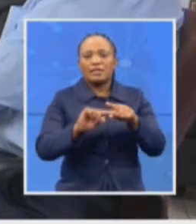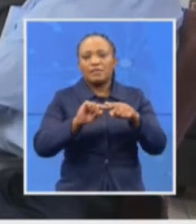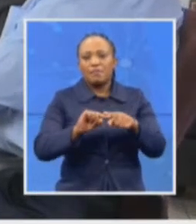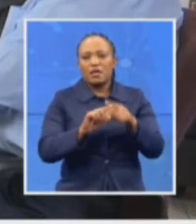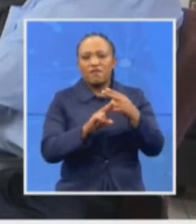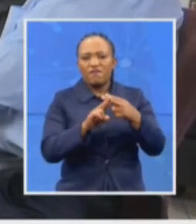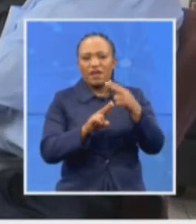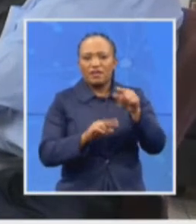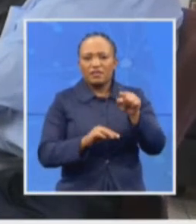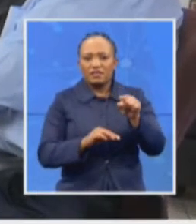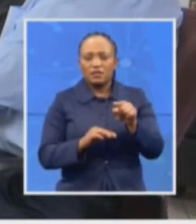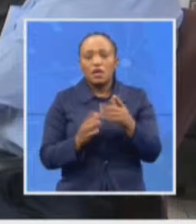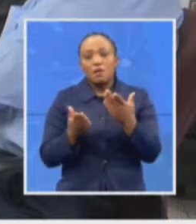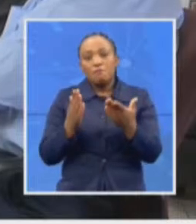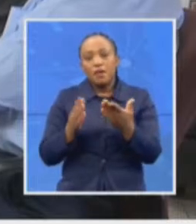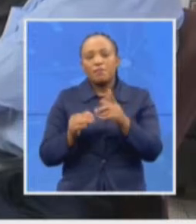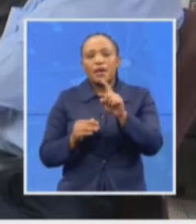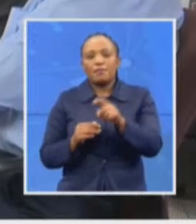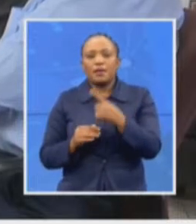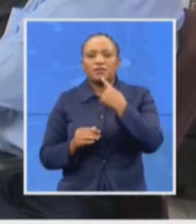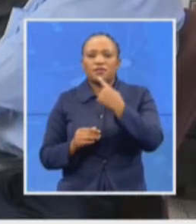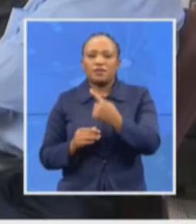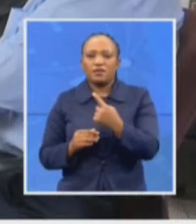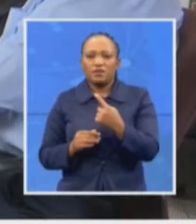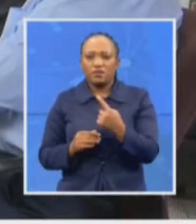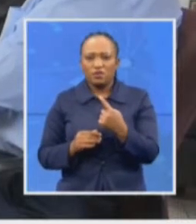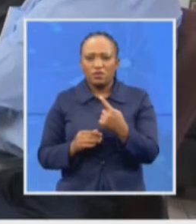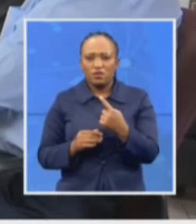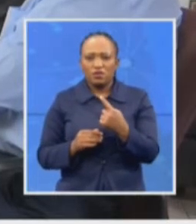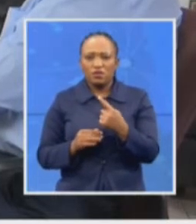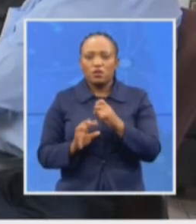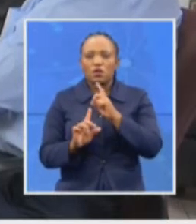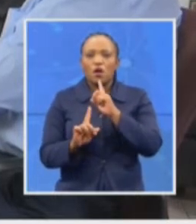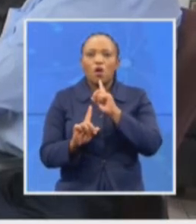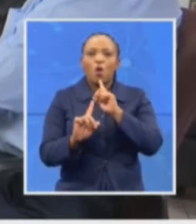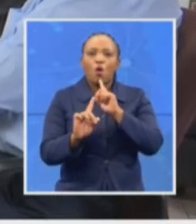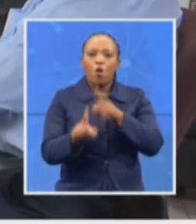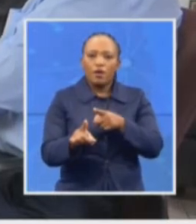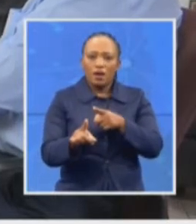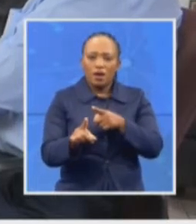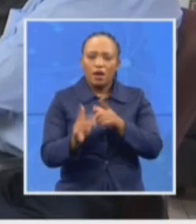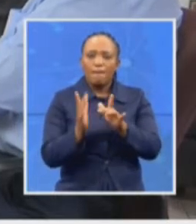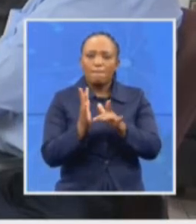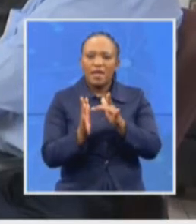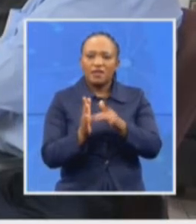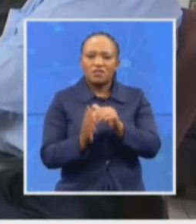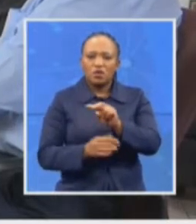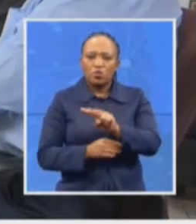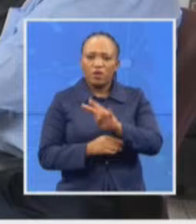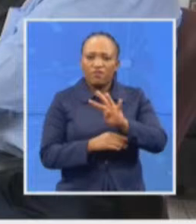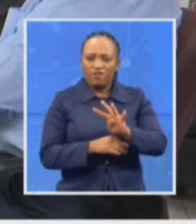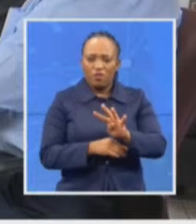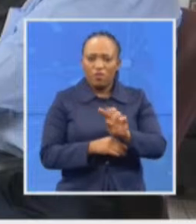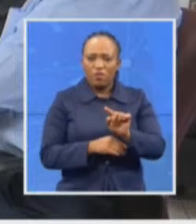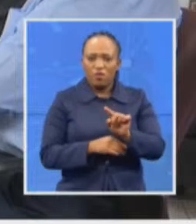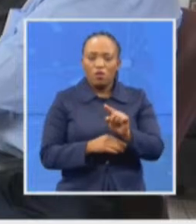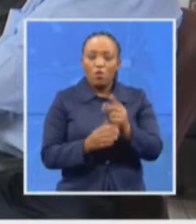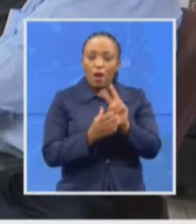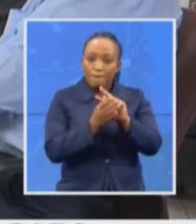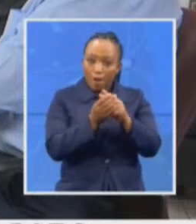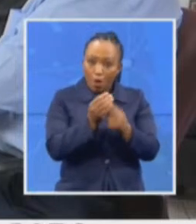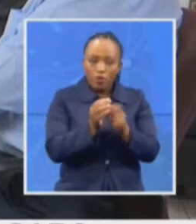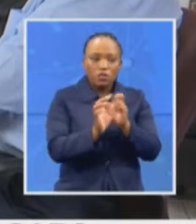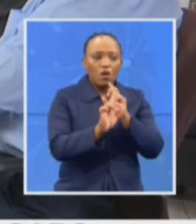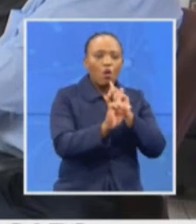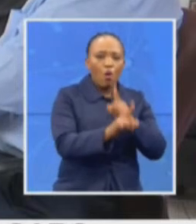that the actual order appears at page 24. I've attached both orders. Yes. One on the 14th of September and